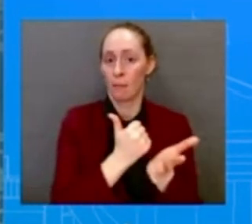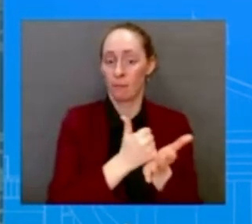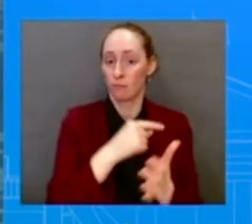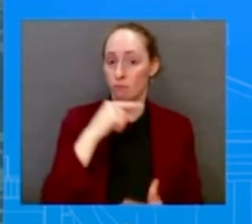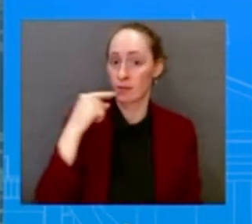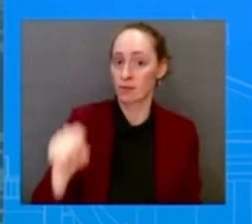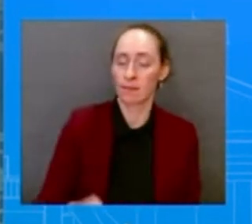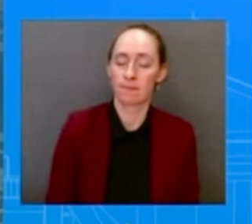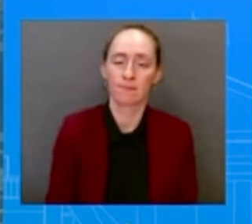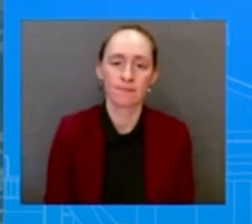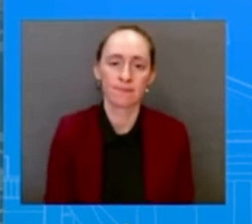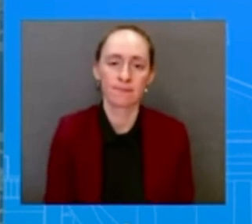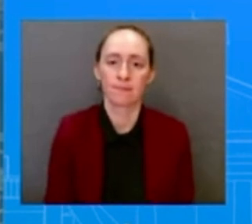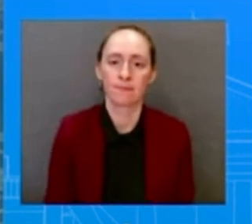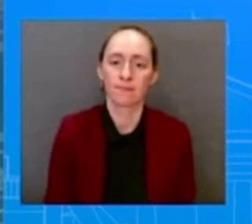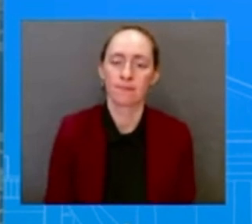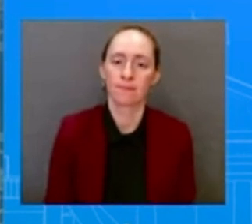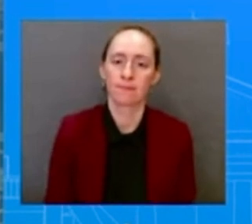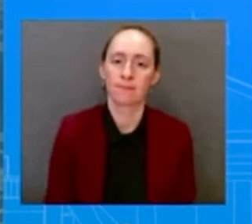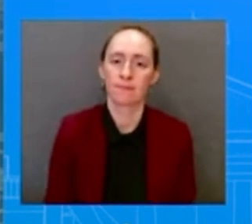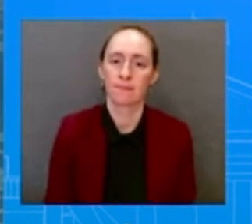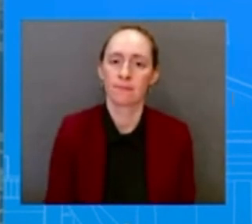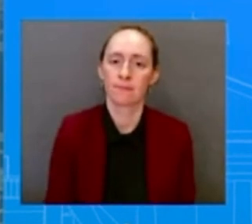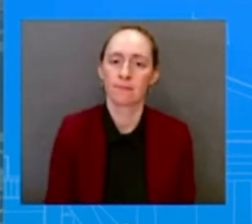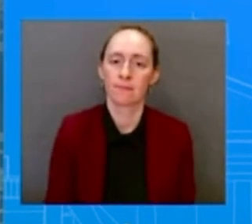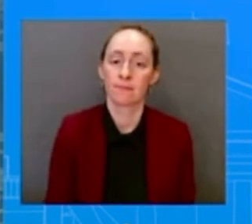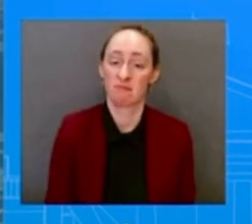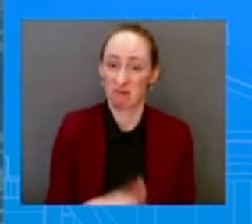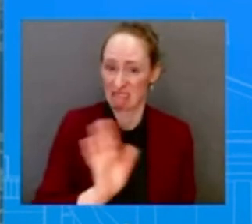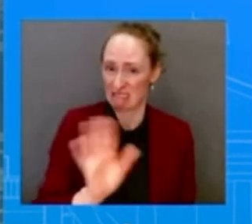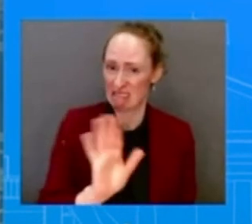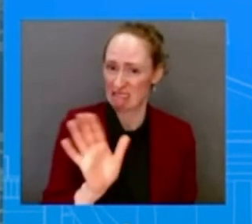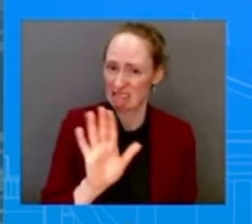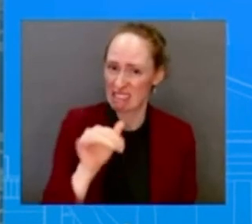for the Korean Peninsula and the region there, that Russia and North Korea